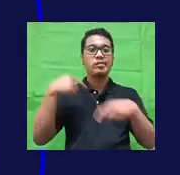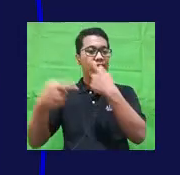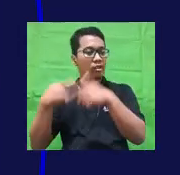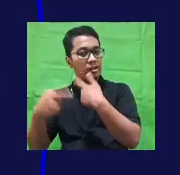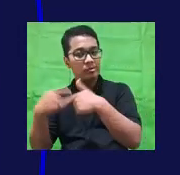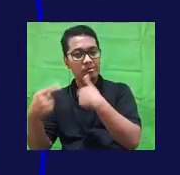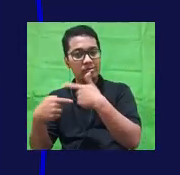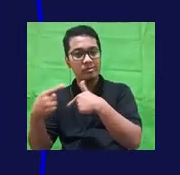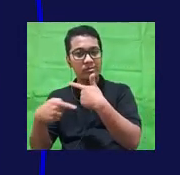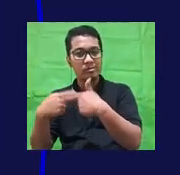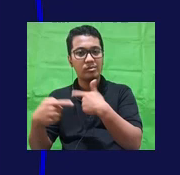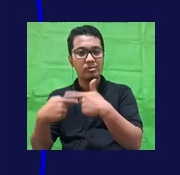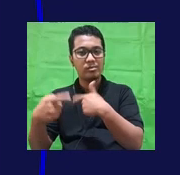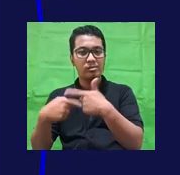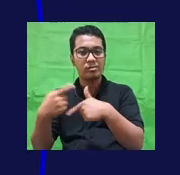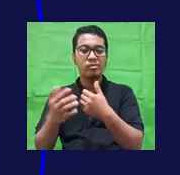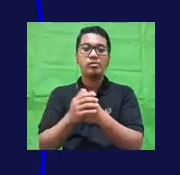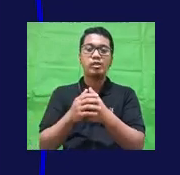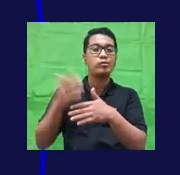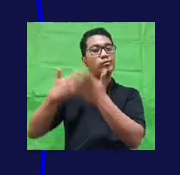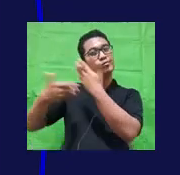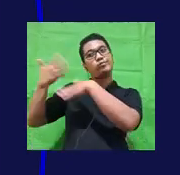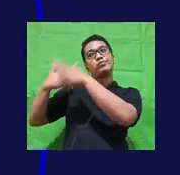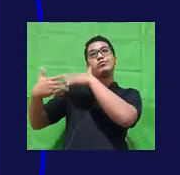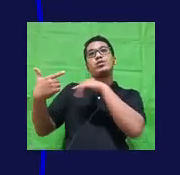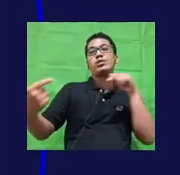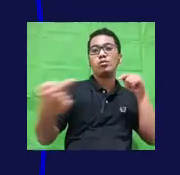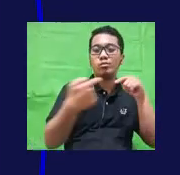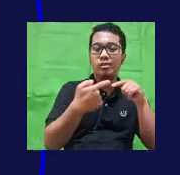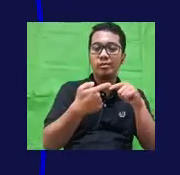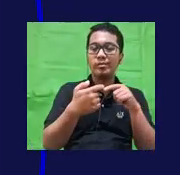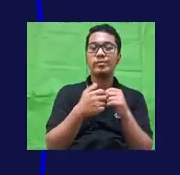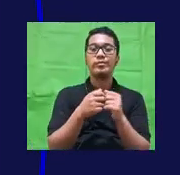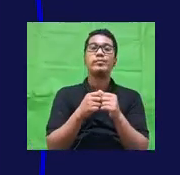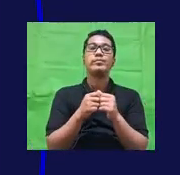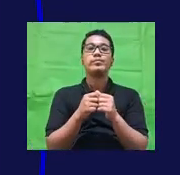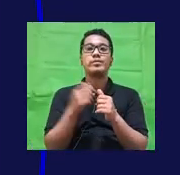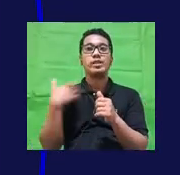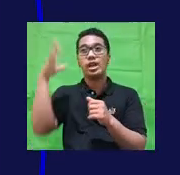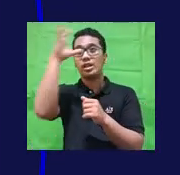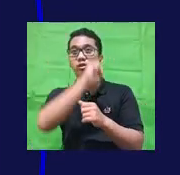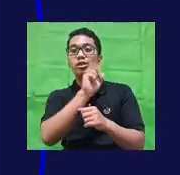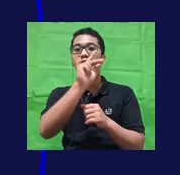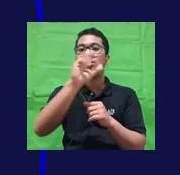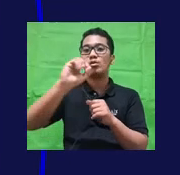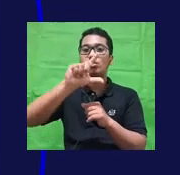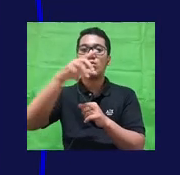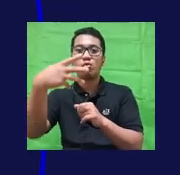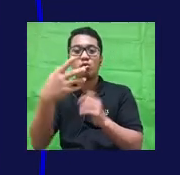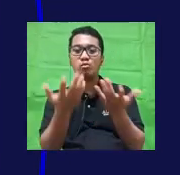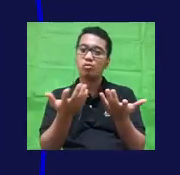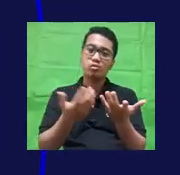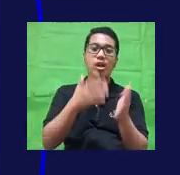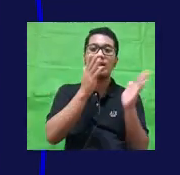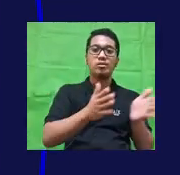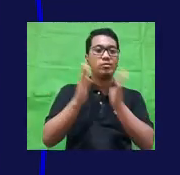searching for my own history, searching for my own narrative, understanding the roles of ancestors, and also how can this relate in a